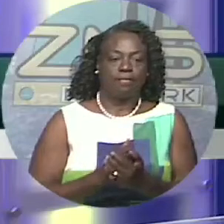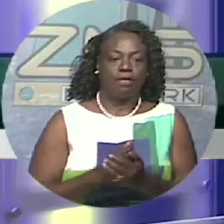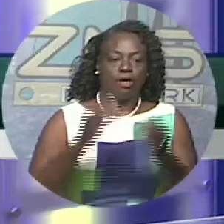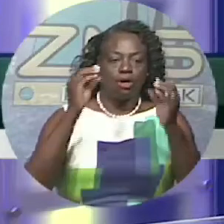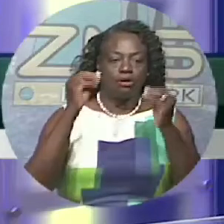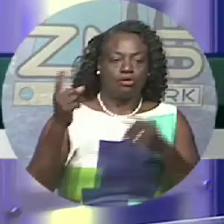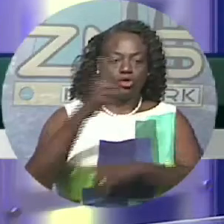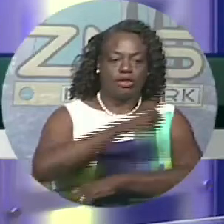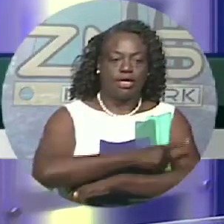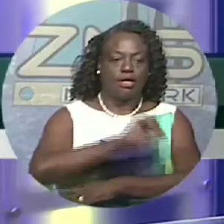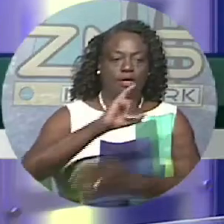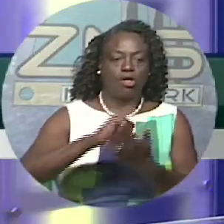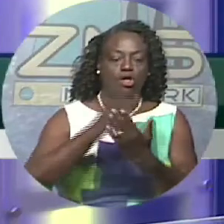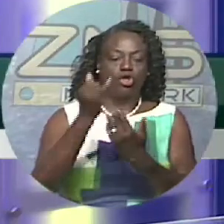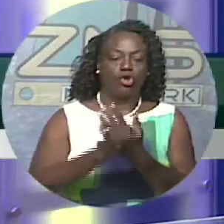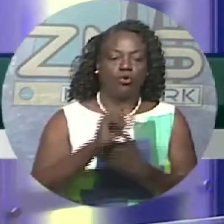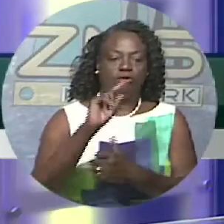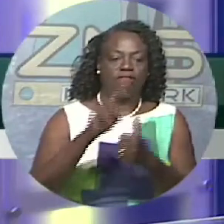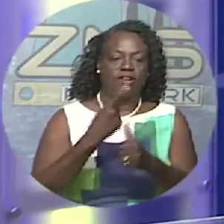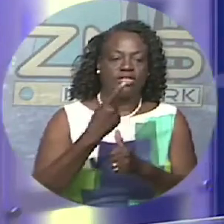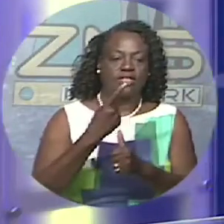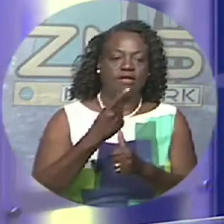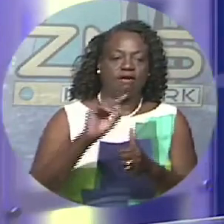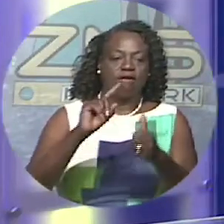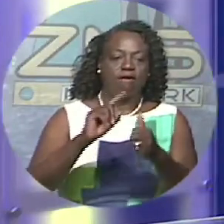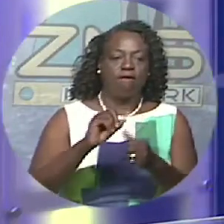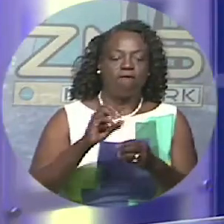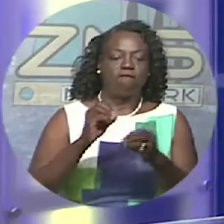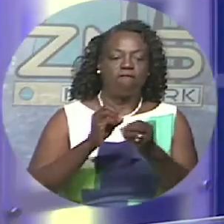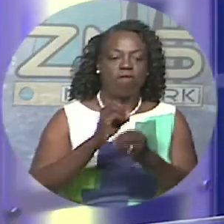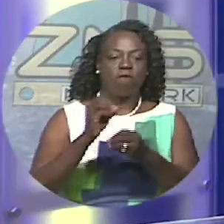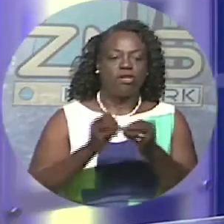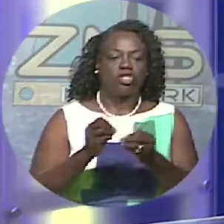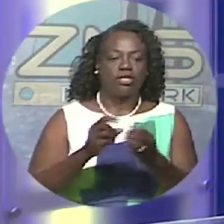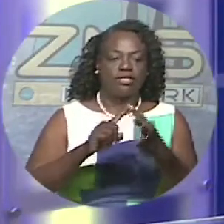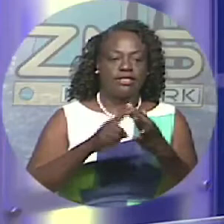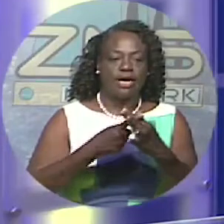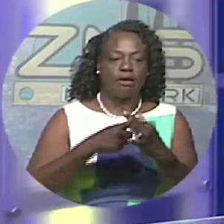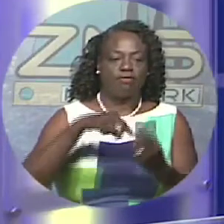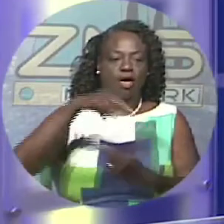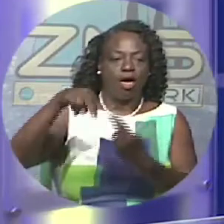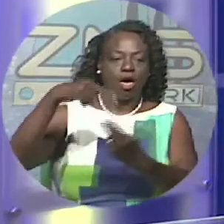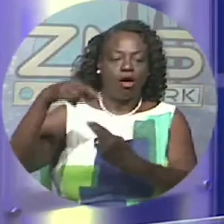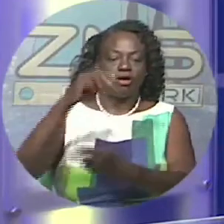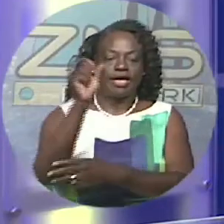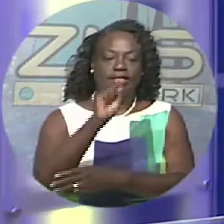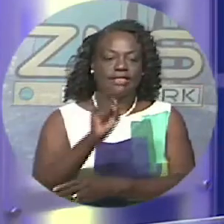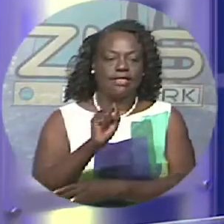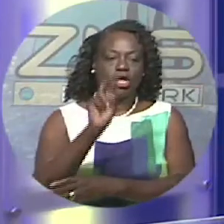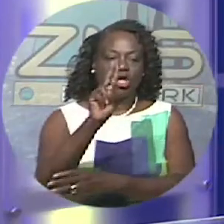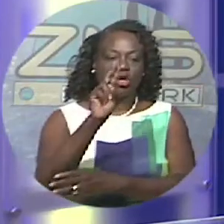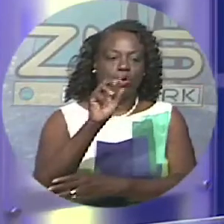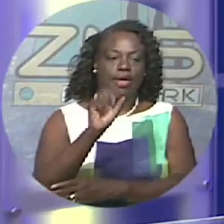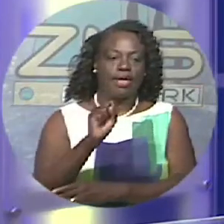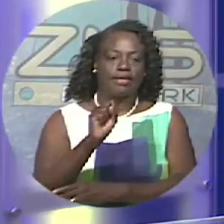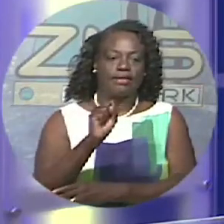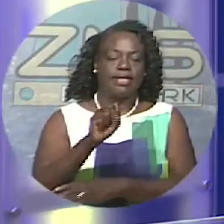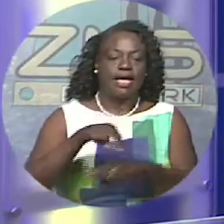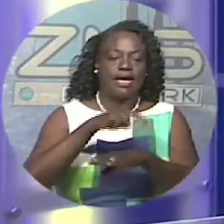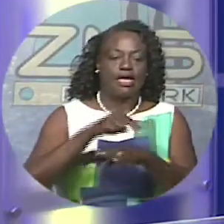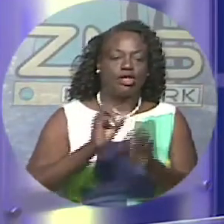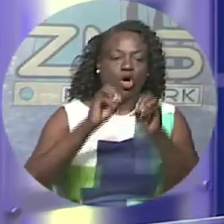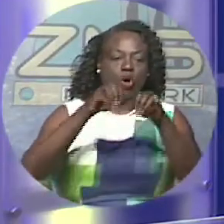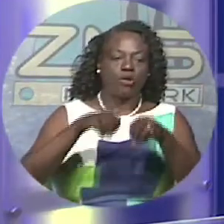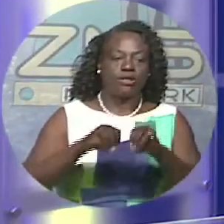Well, today, June 1st, marks the official start of the 2014 Atlantic hurricane season. The United States National Oceanic and